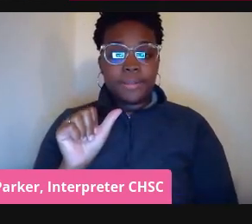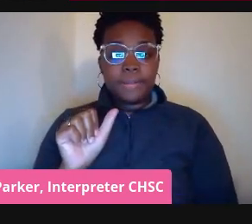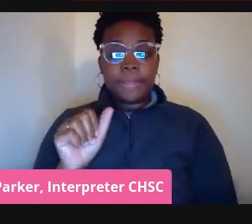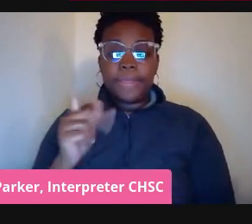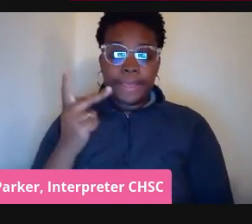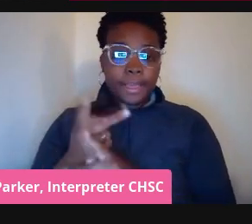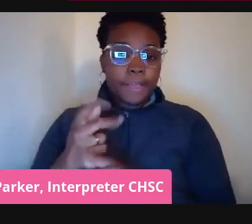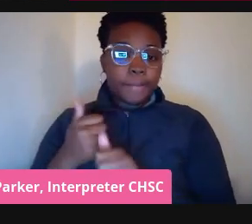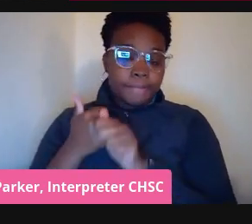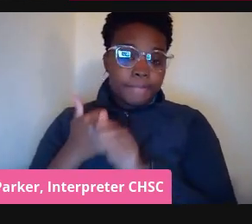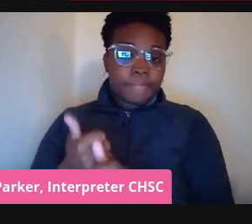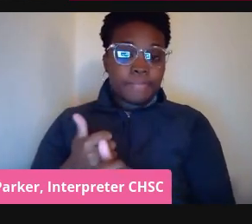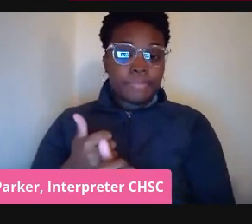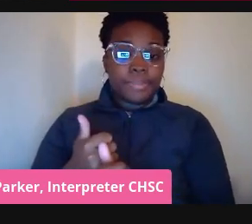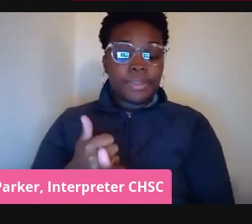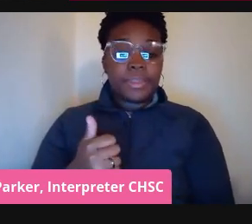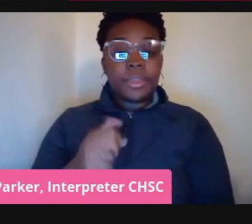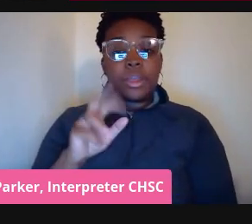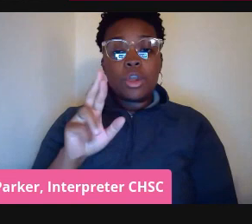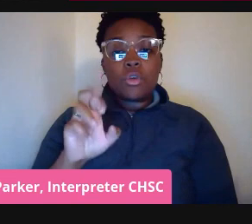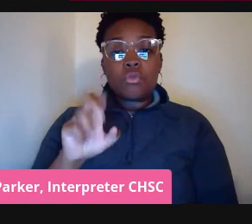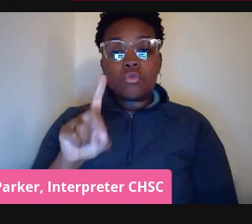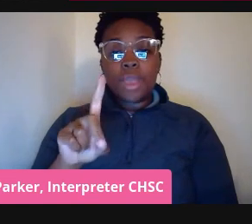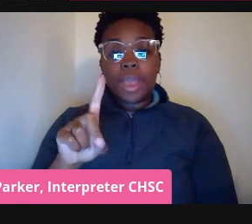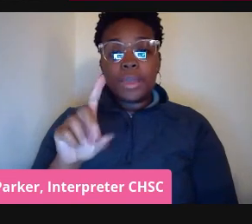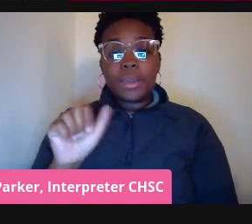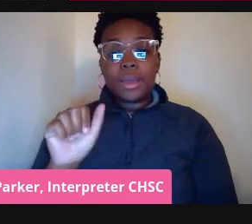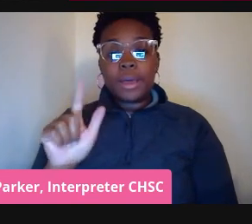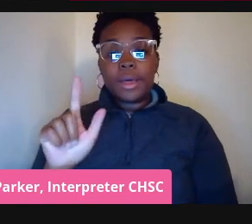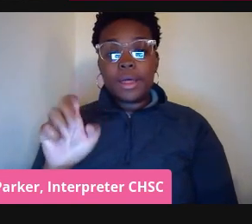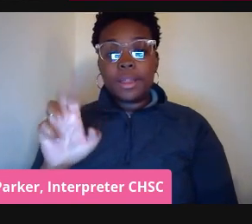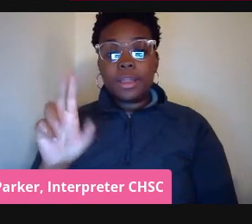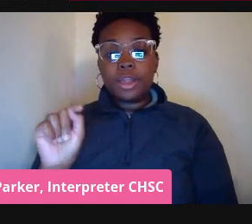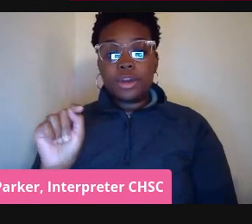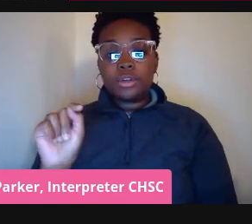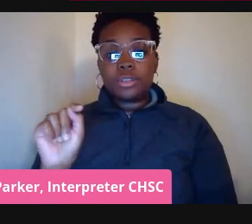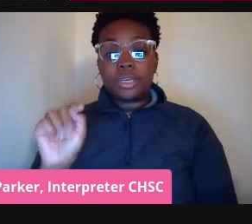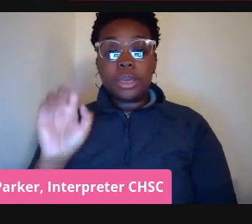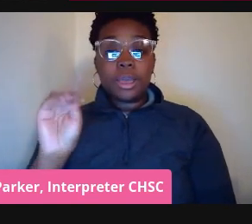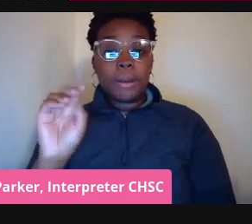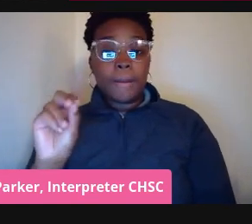film by subscribing at redalert.com. Red Alert Movie.